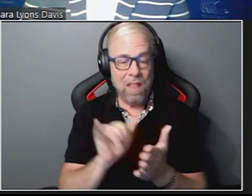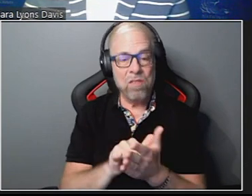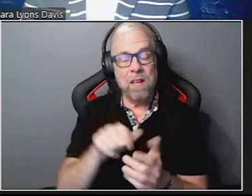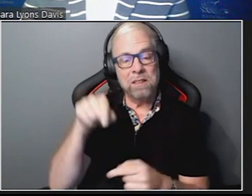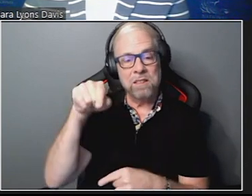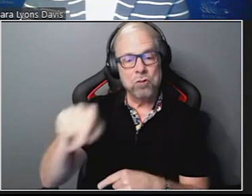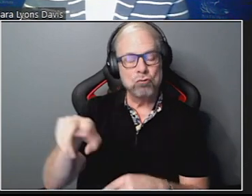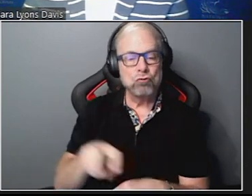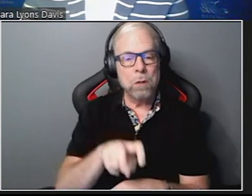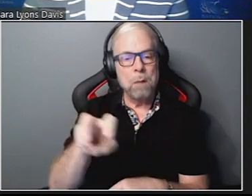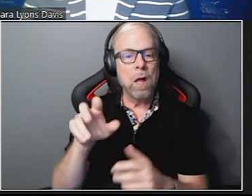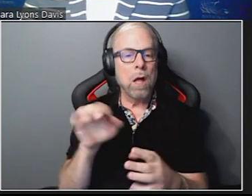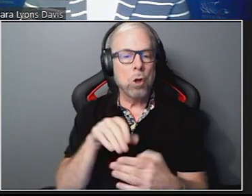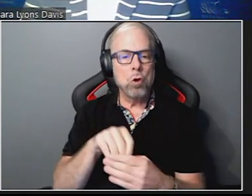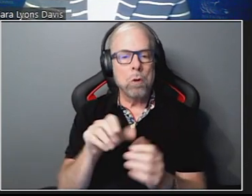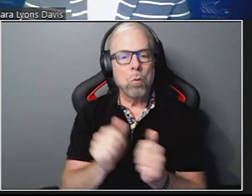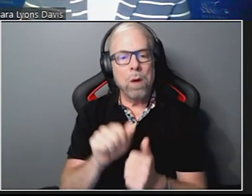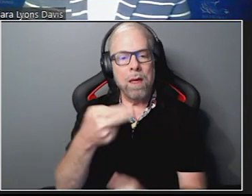of Henson.